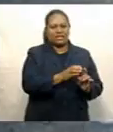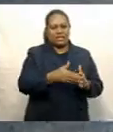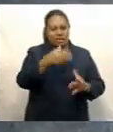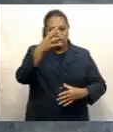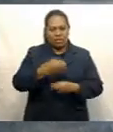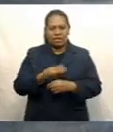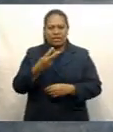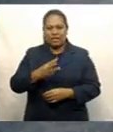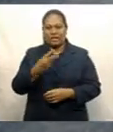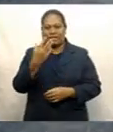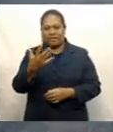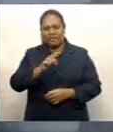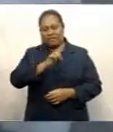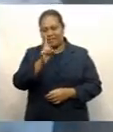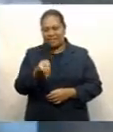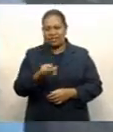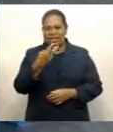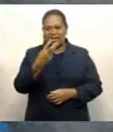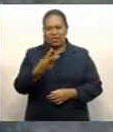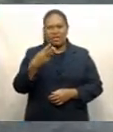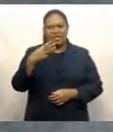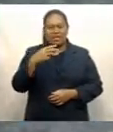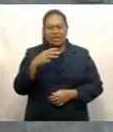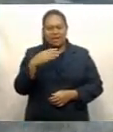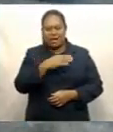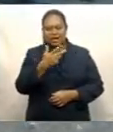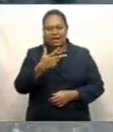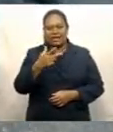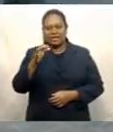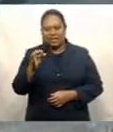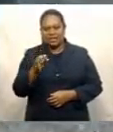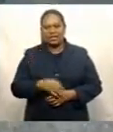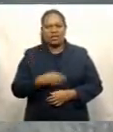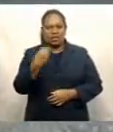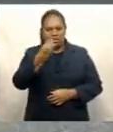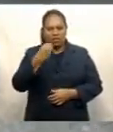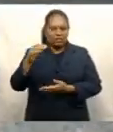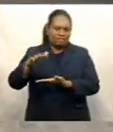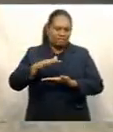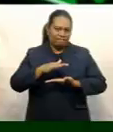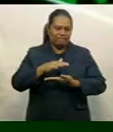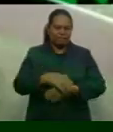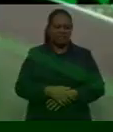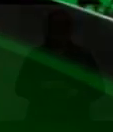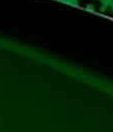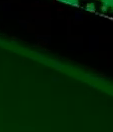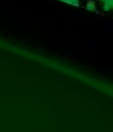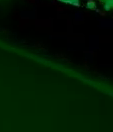provided 35,380 food ration, grocery and essential item packs.